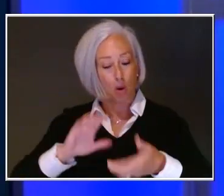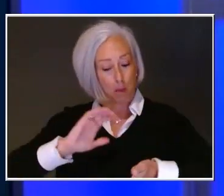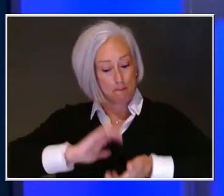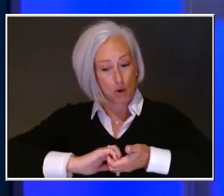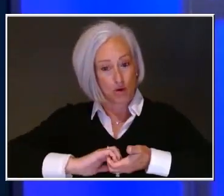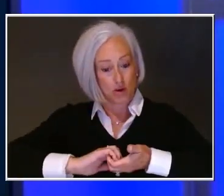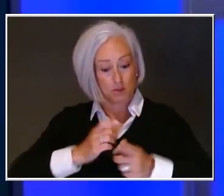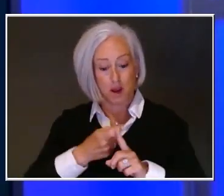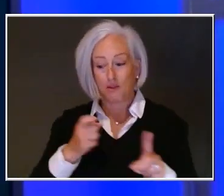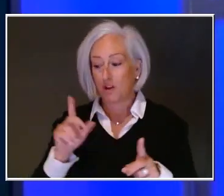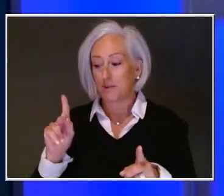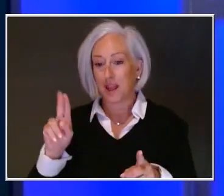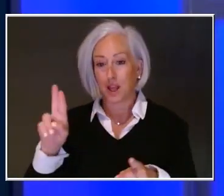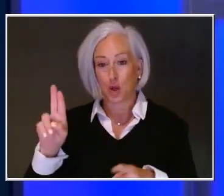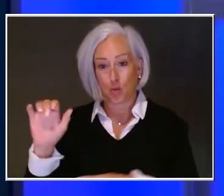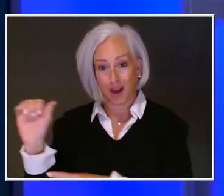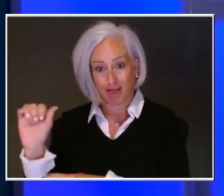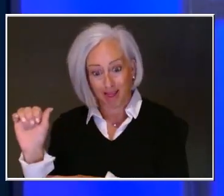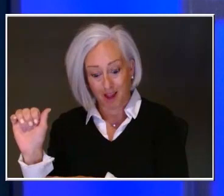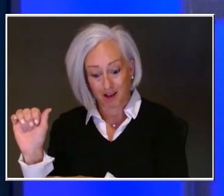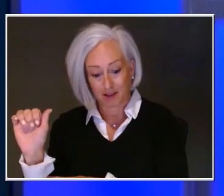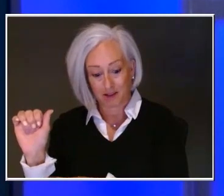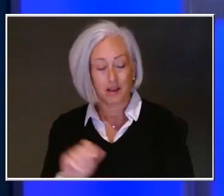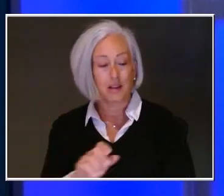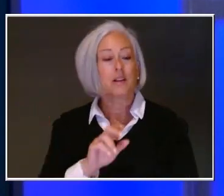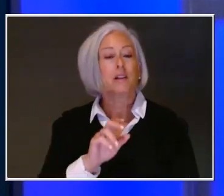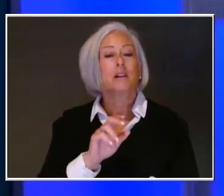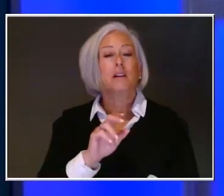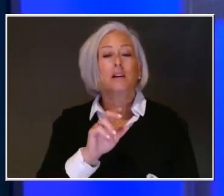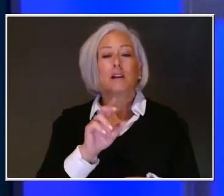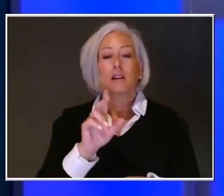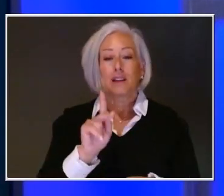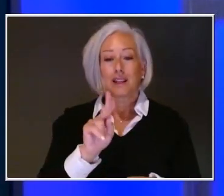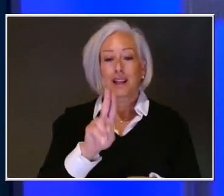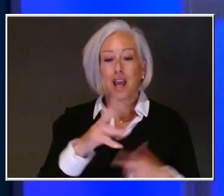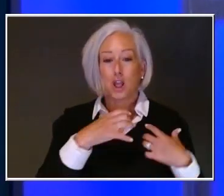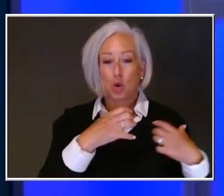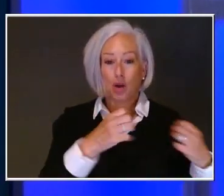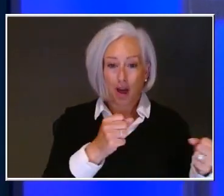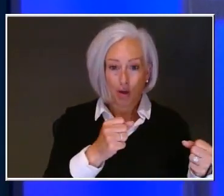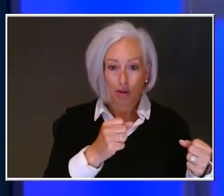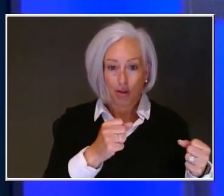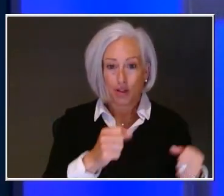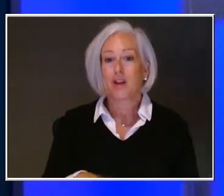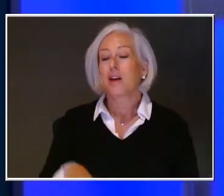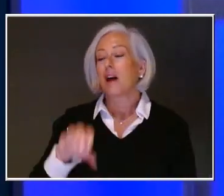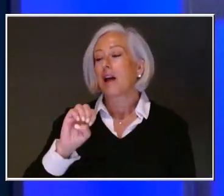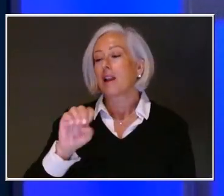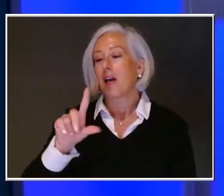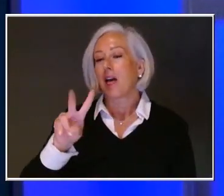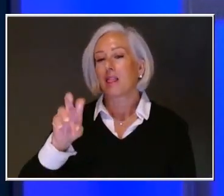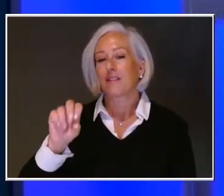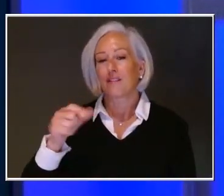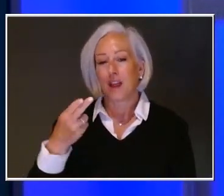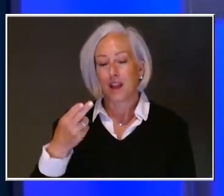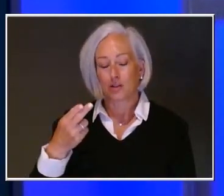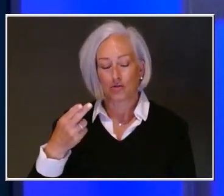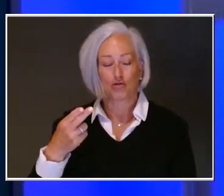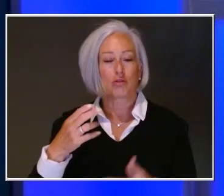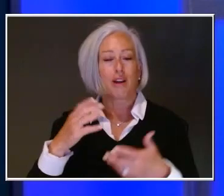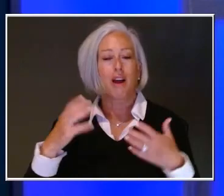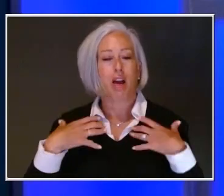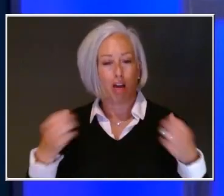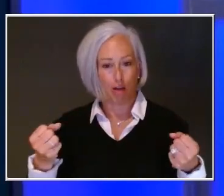Athletics, the University of Kansas Health System, and LMH Health that is keeping student athletes healthy on the court, in the